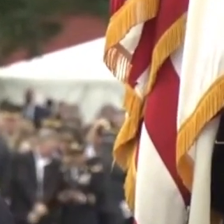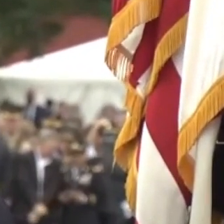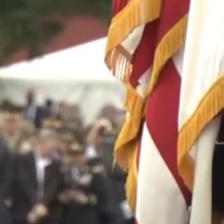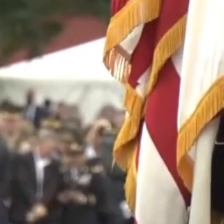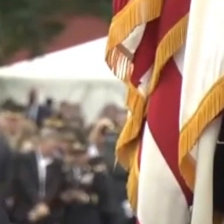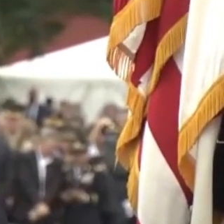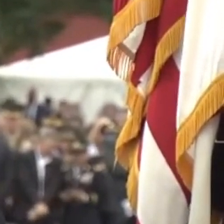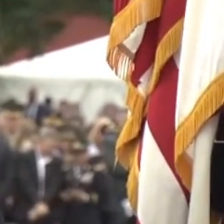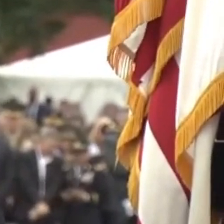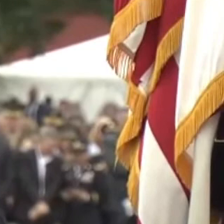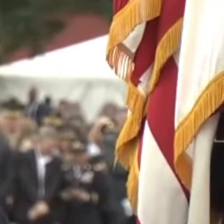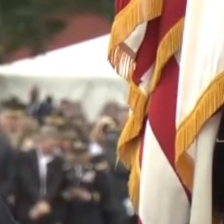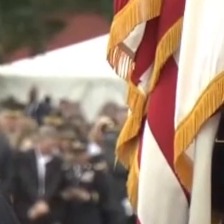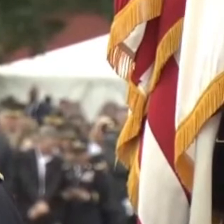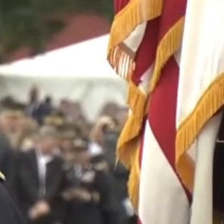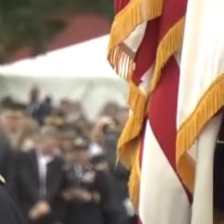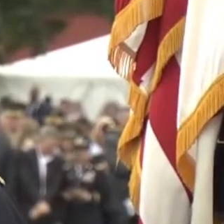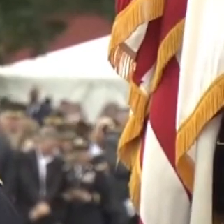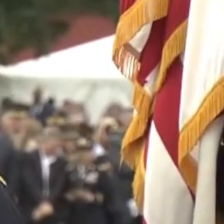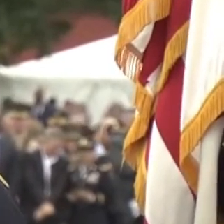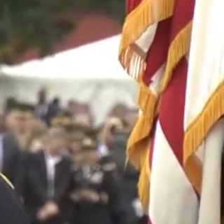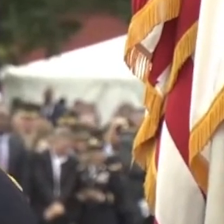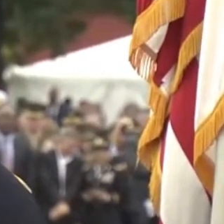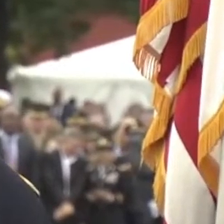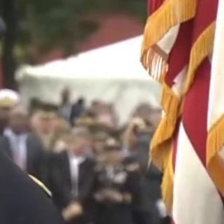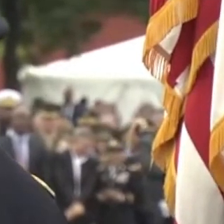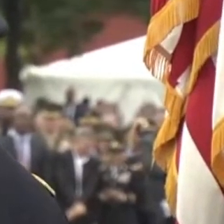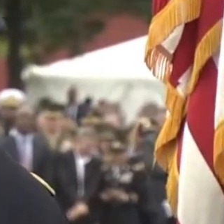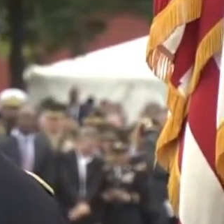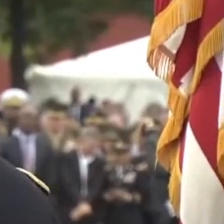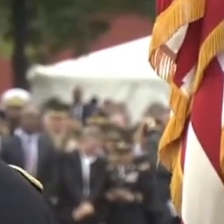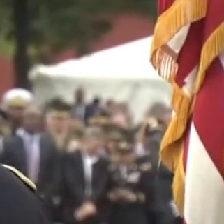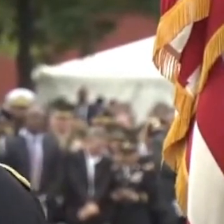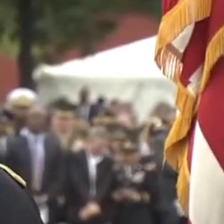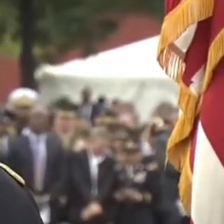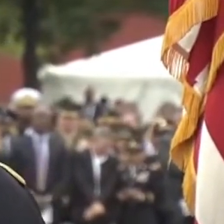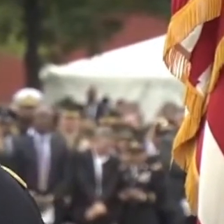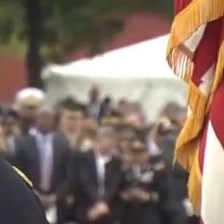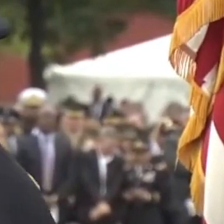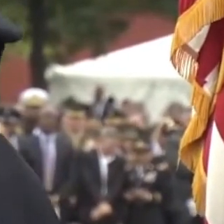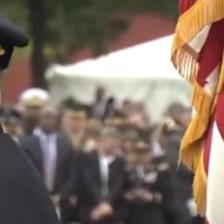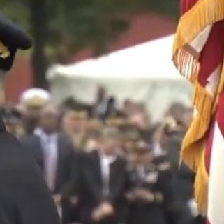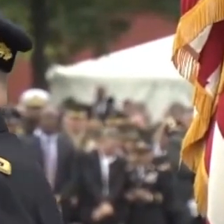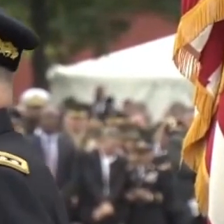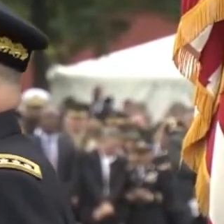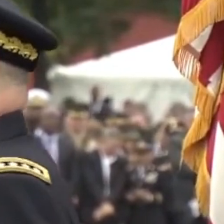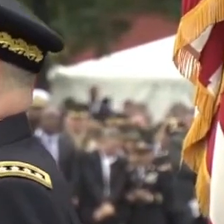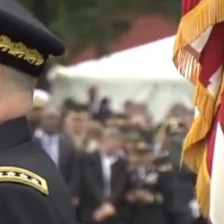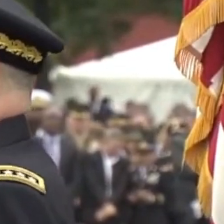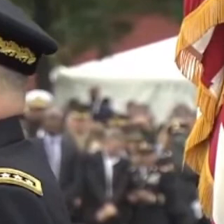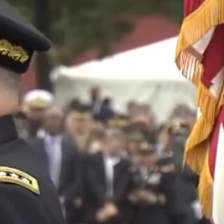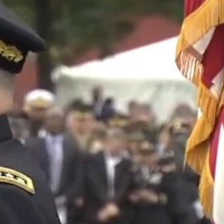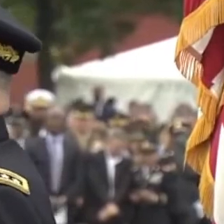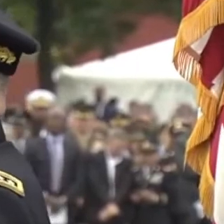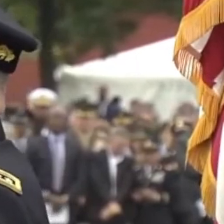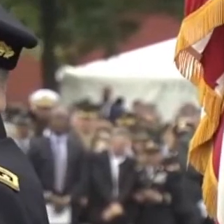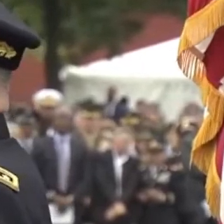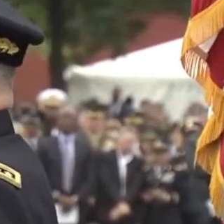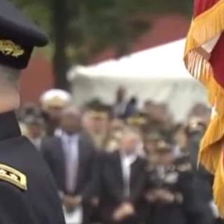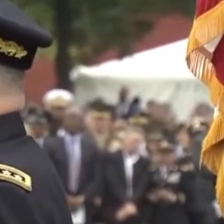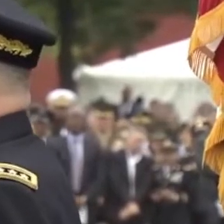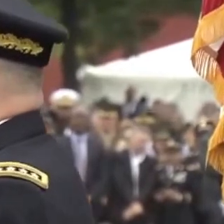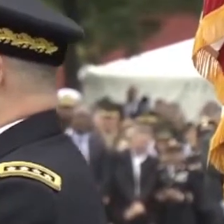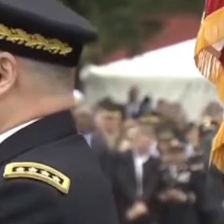The Secretary of Defense has awarded the Department of Defense Medal for Distinguished Public Service to Mrs. Holly Ann H.